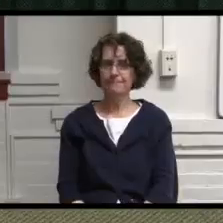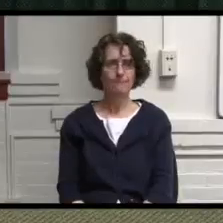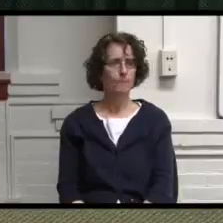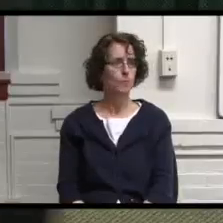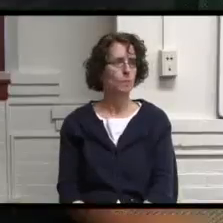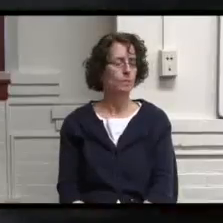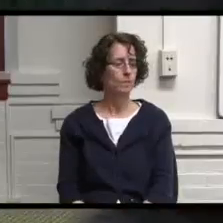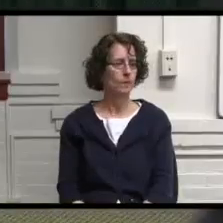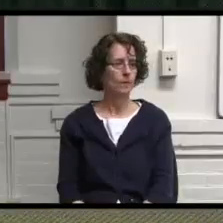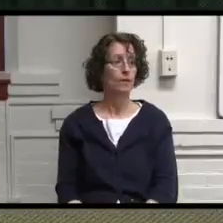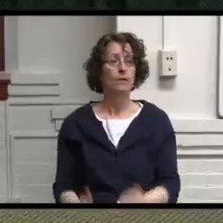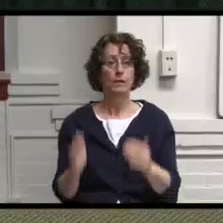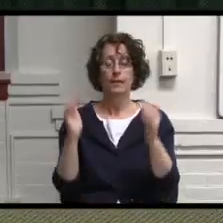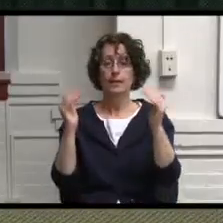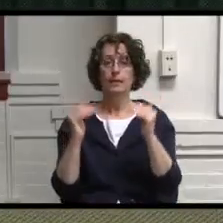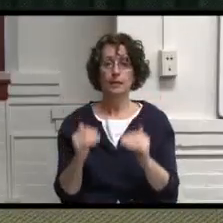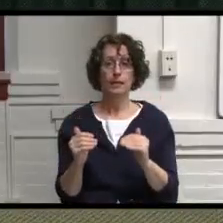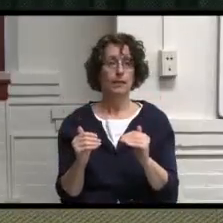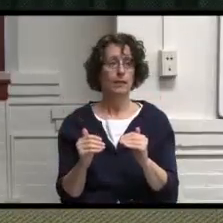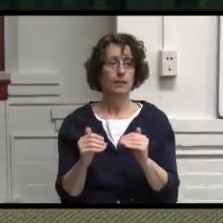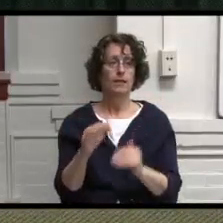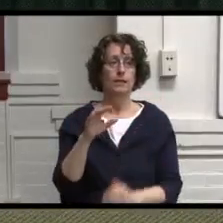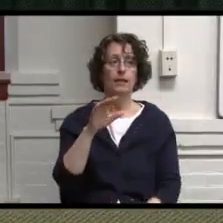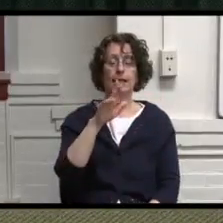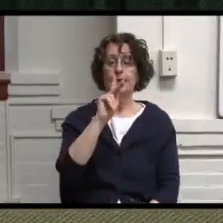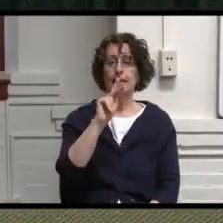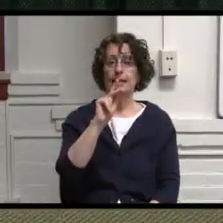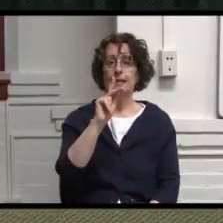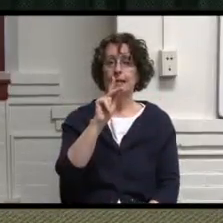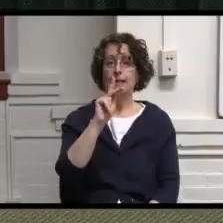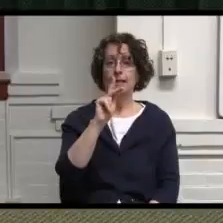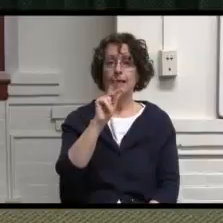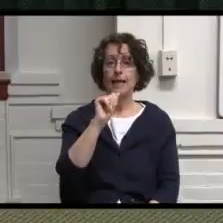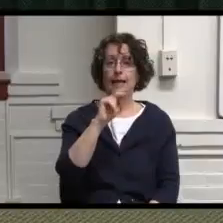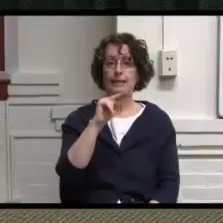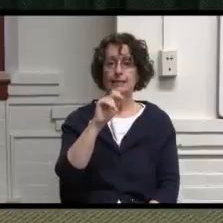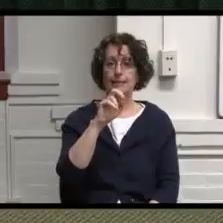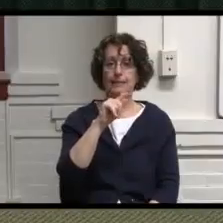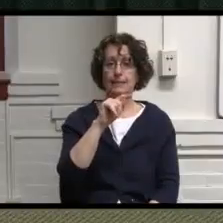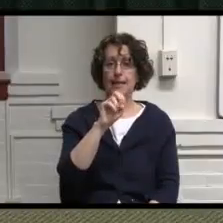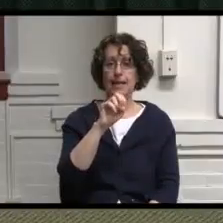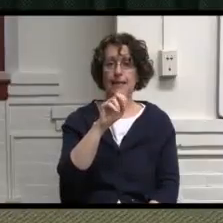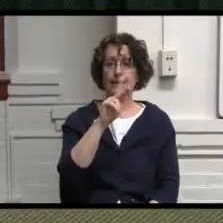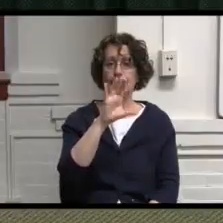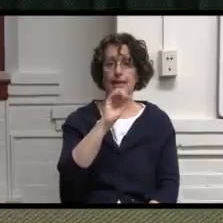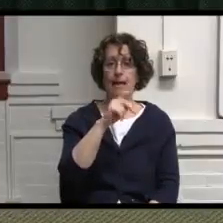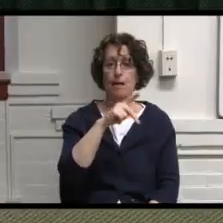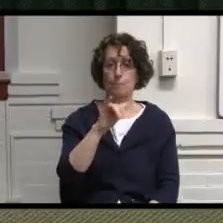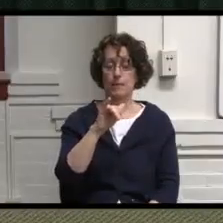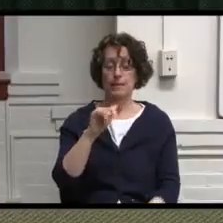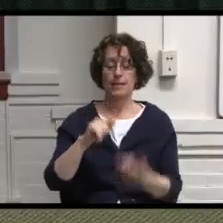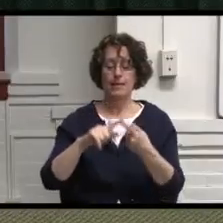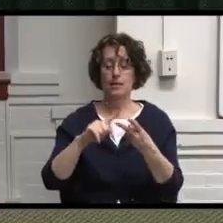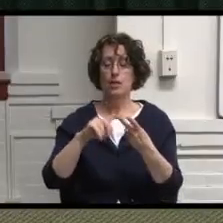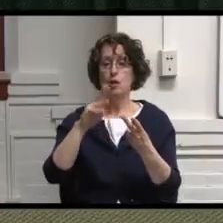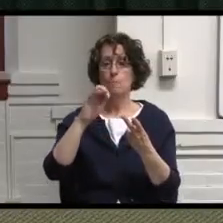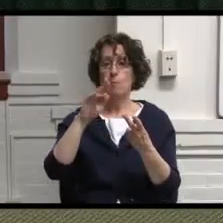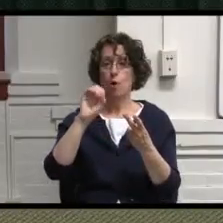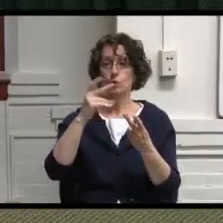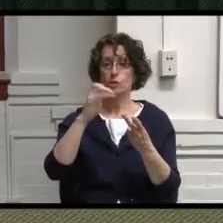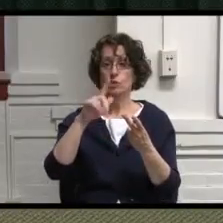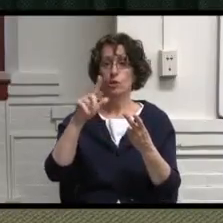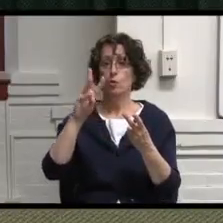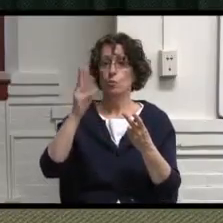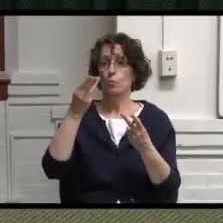guess Annette, Kathy, and Marshall Wheelock are up next with a couple of items about the cemetery.